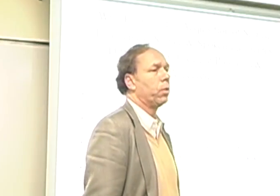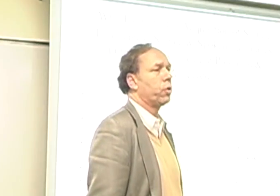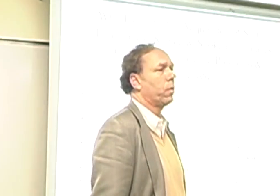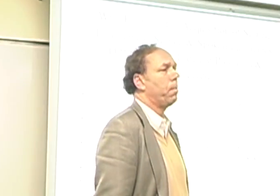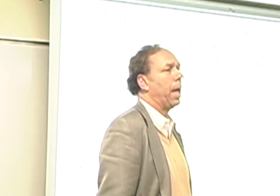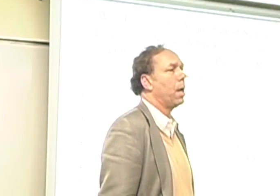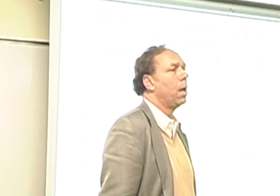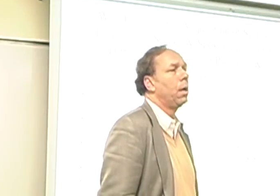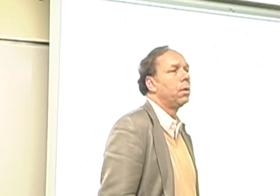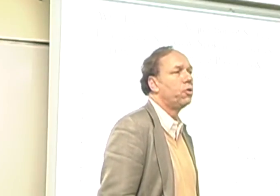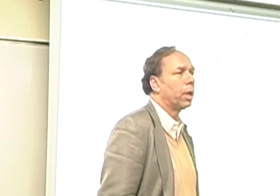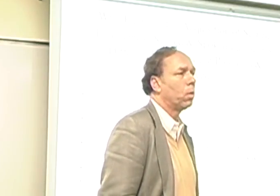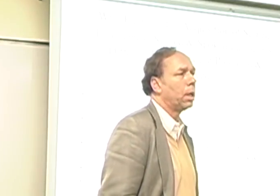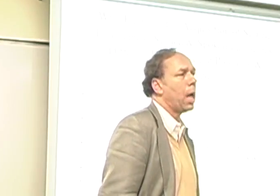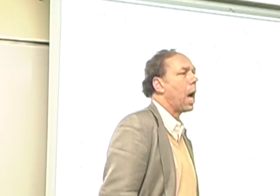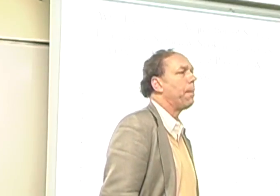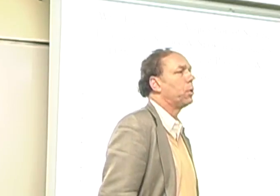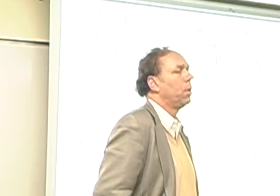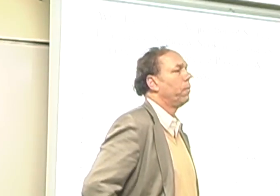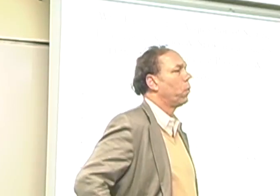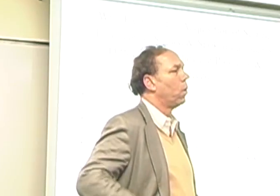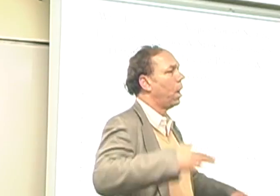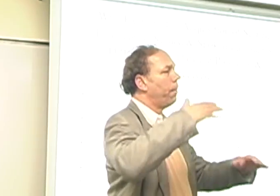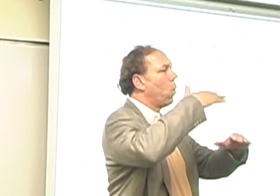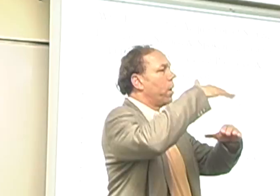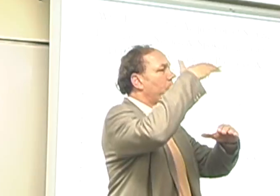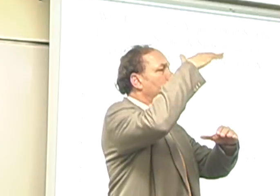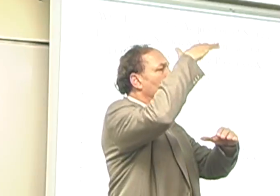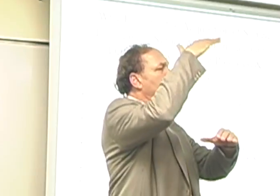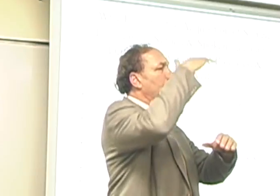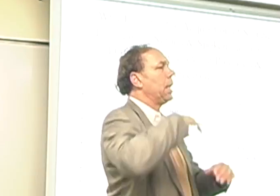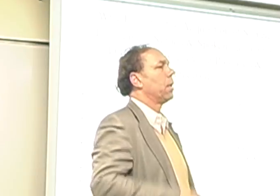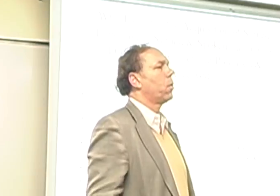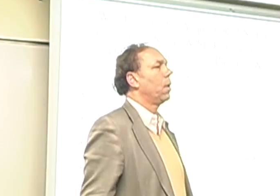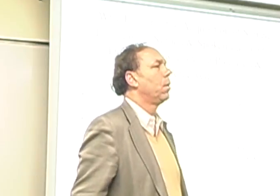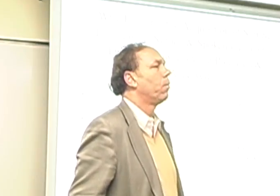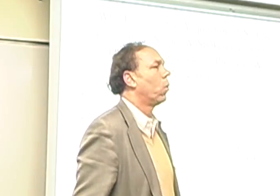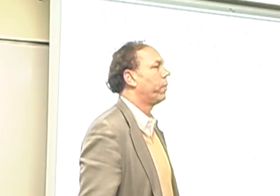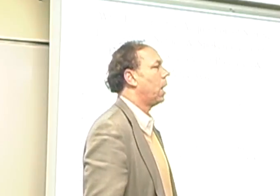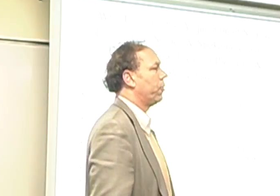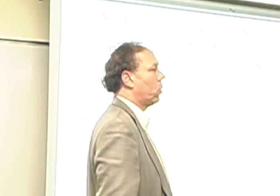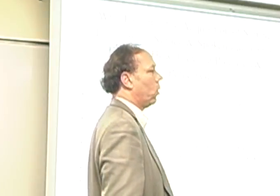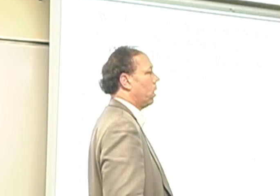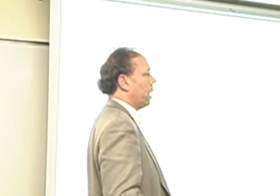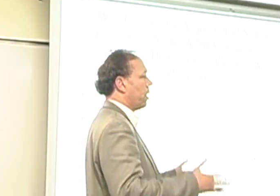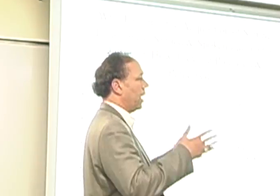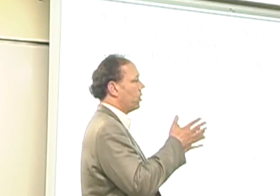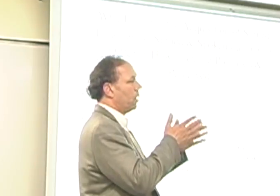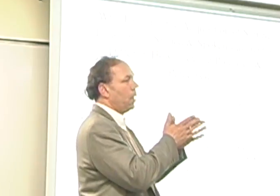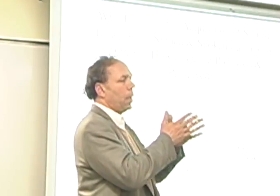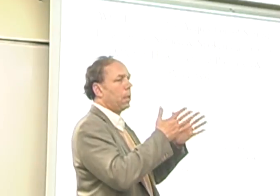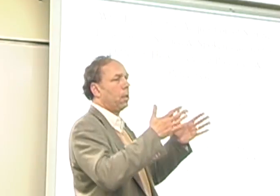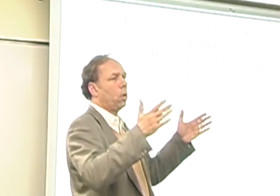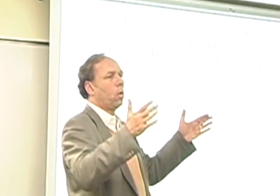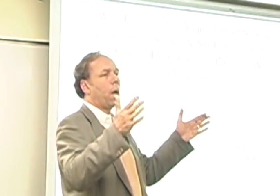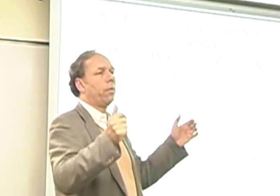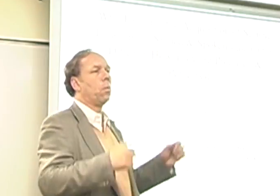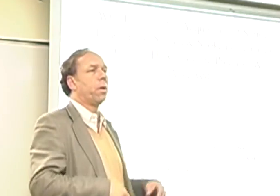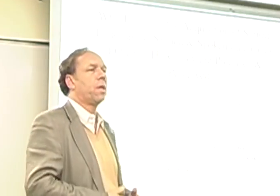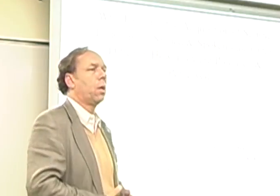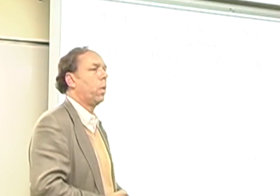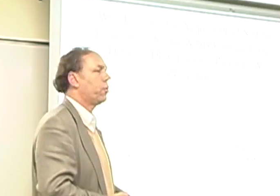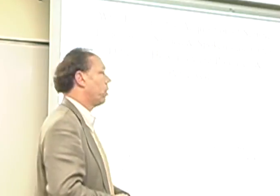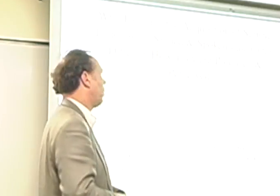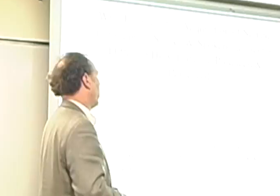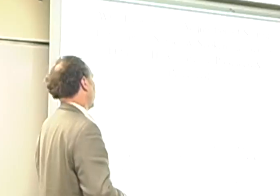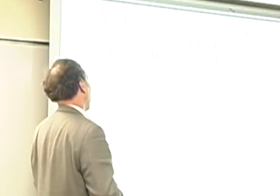sign languages may generally opt for a more simultaneous morphological organization in lieu of the